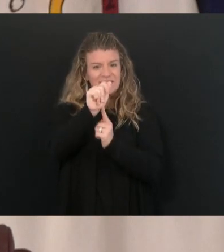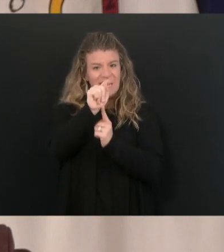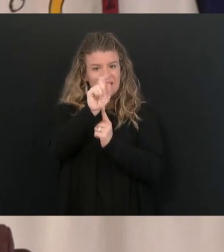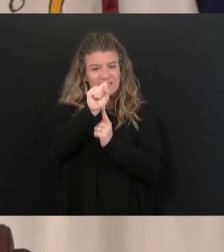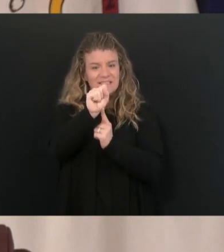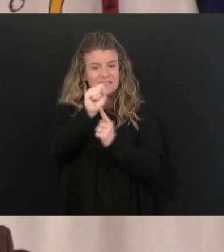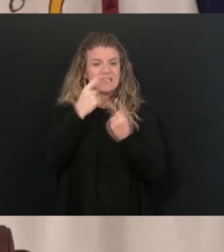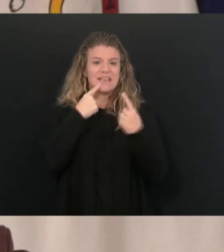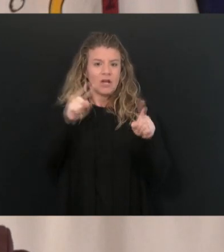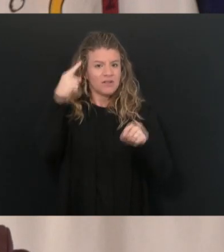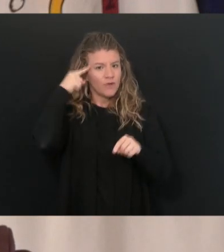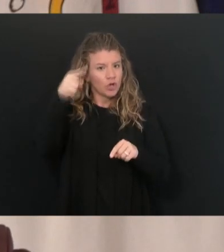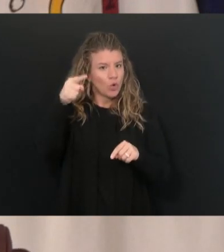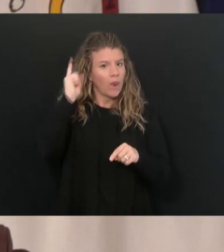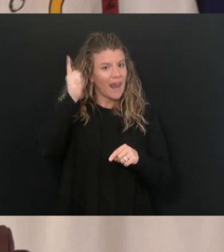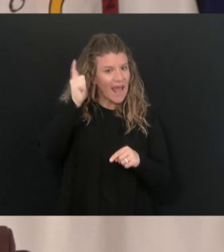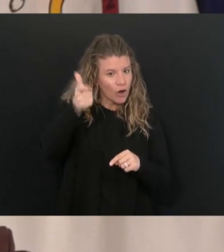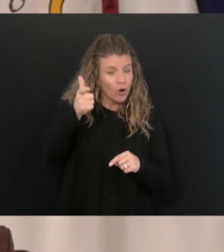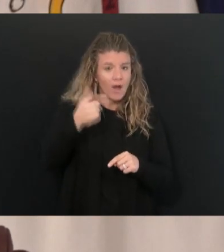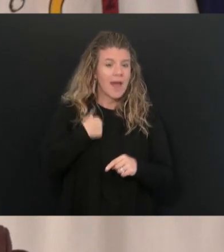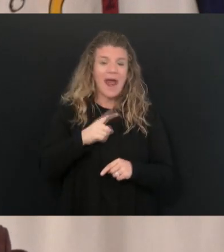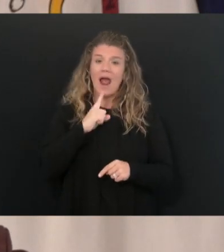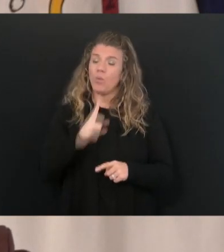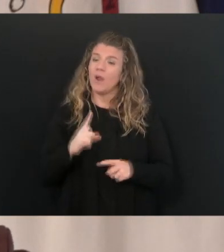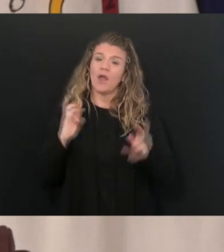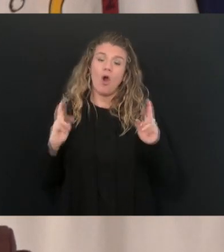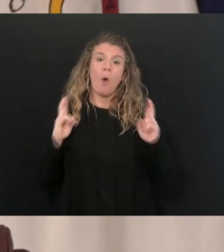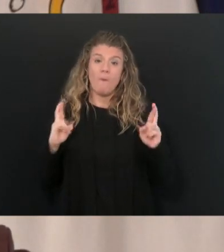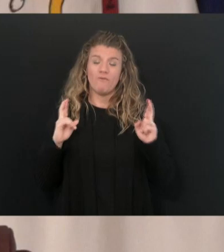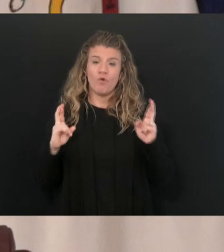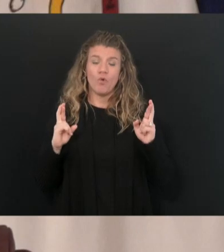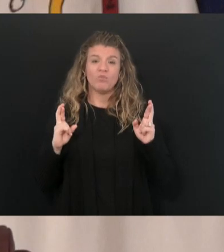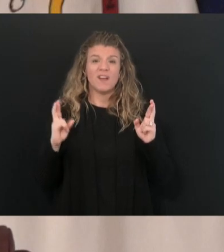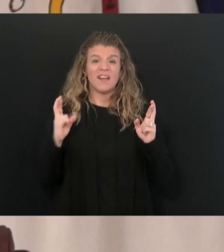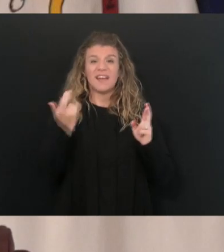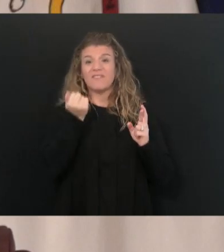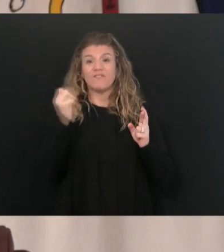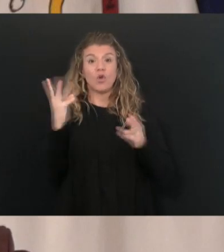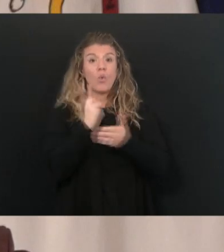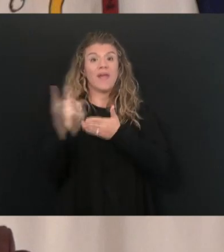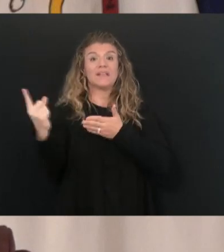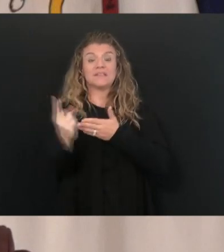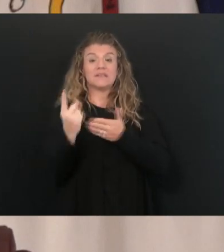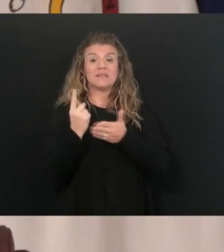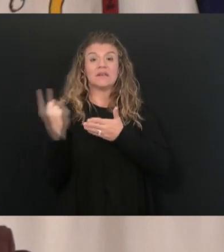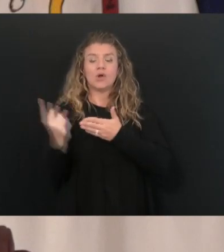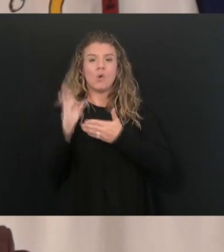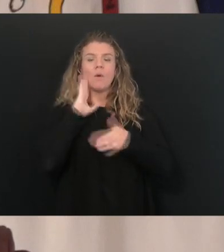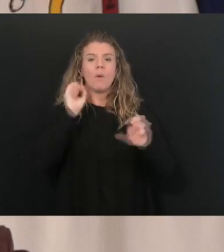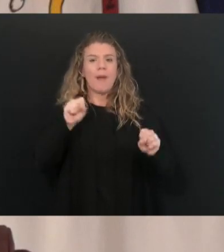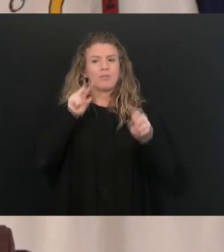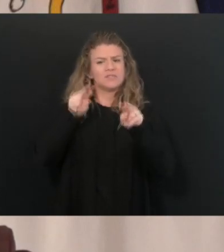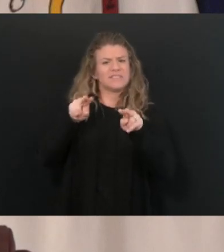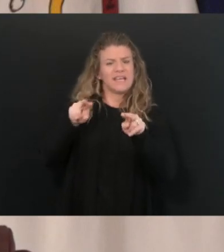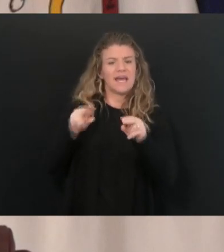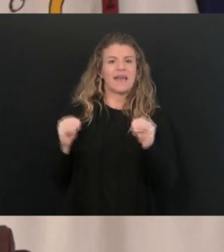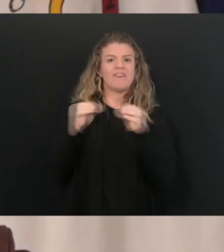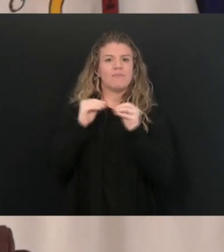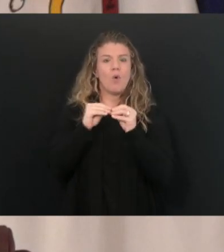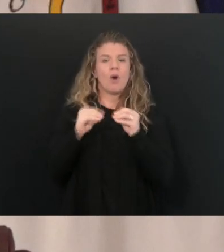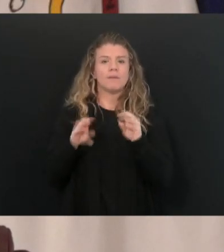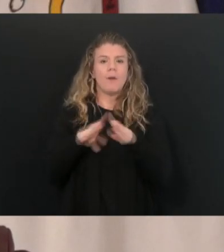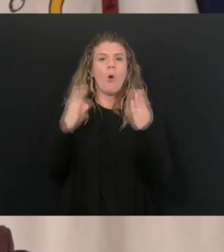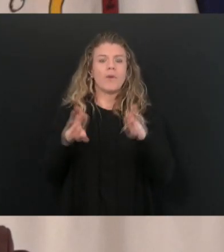then, and I'm very, very hopeful that in the next couple of weeks we'll be able to have dates certain on